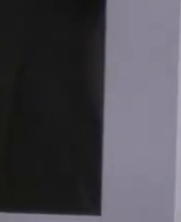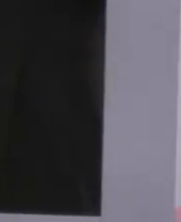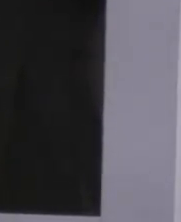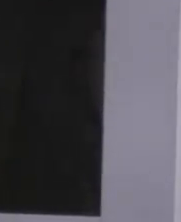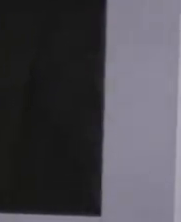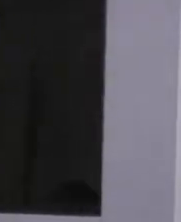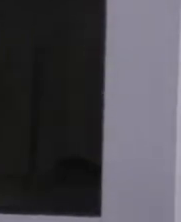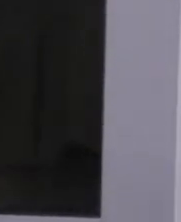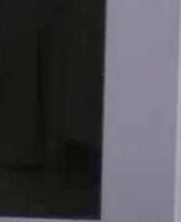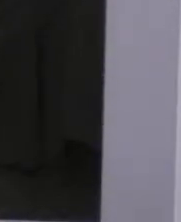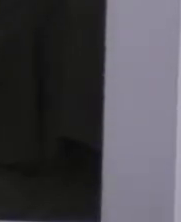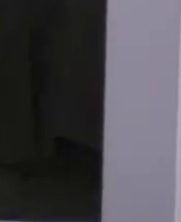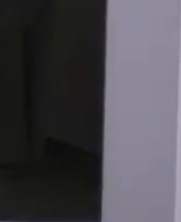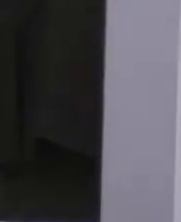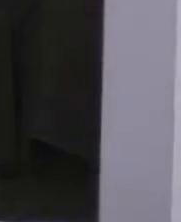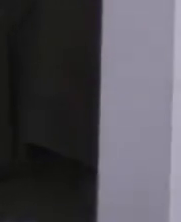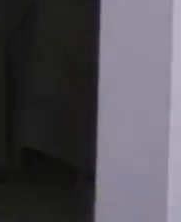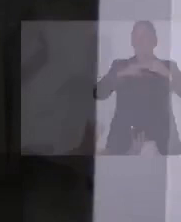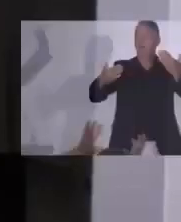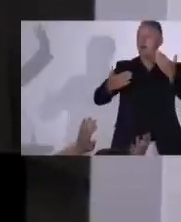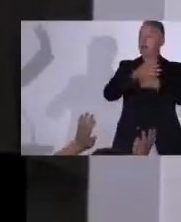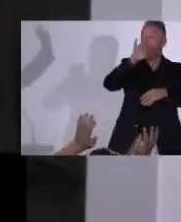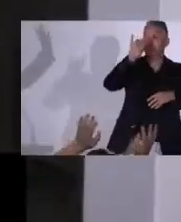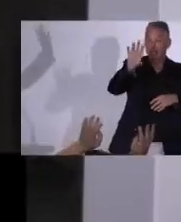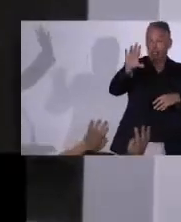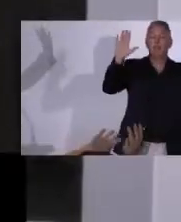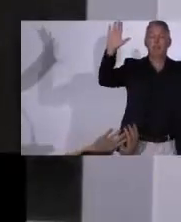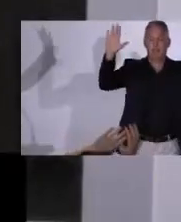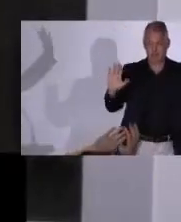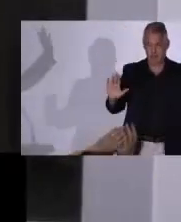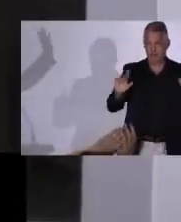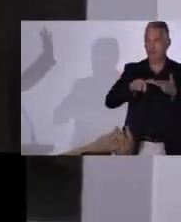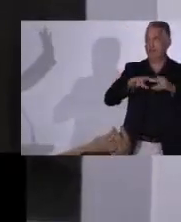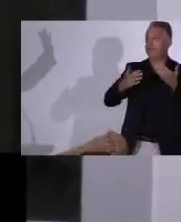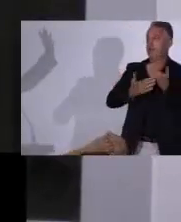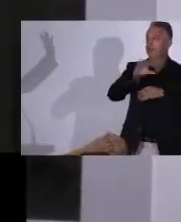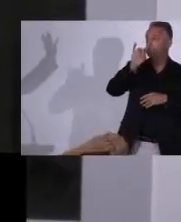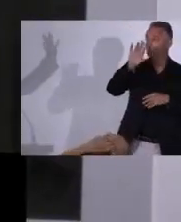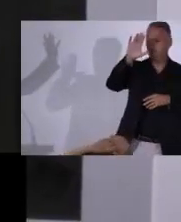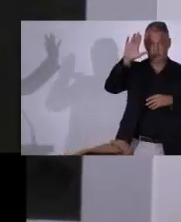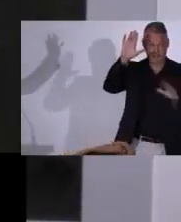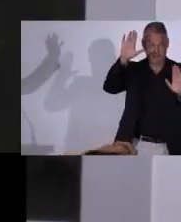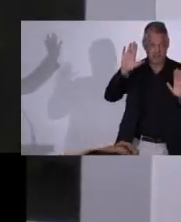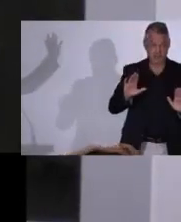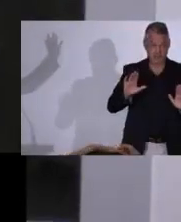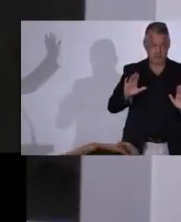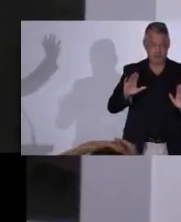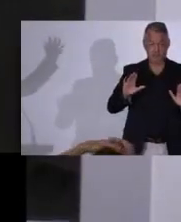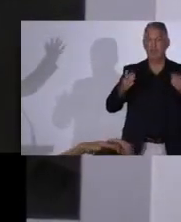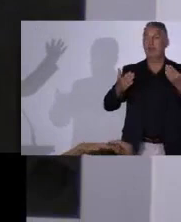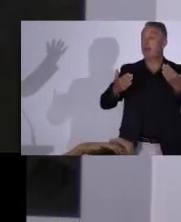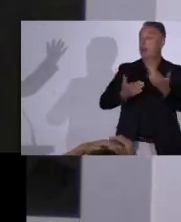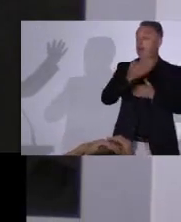And if your table has less than 10 years experience, put your hands down. If your table has less than 20